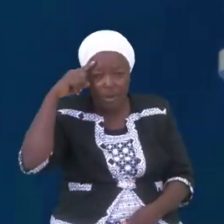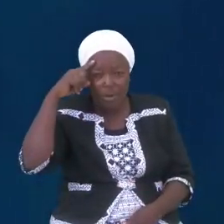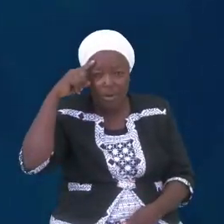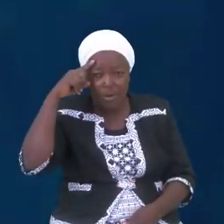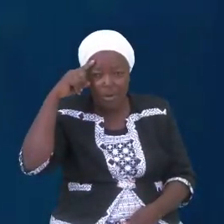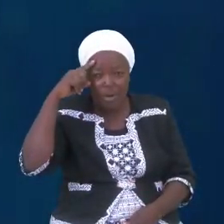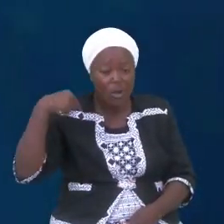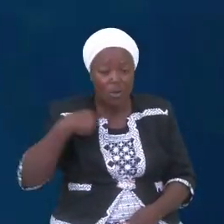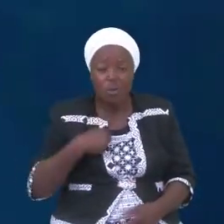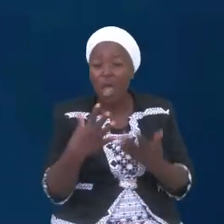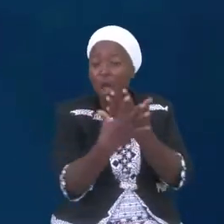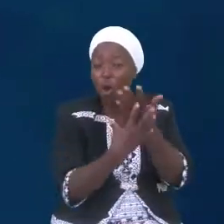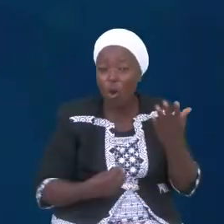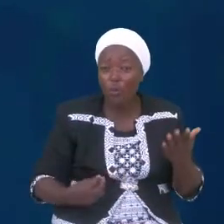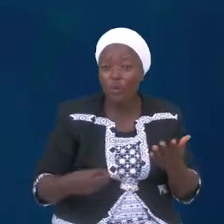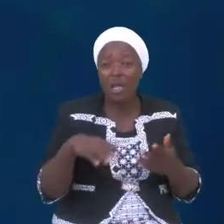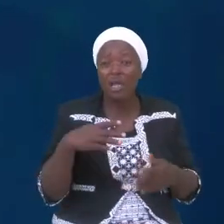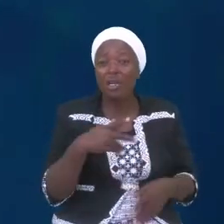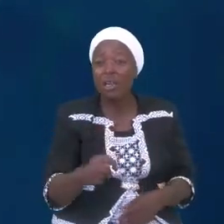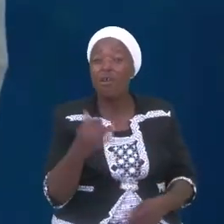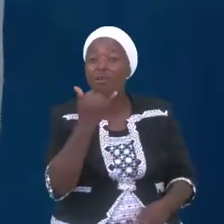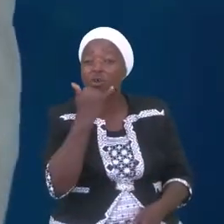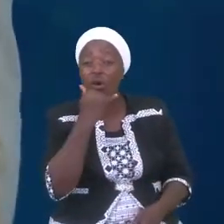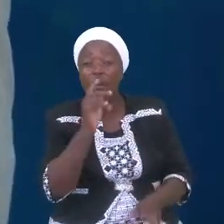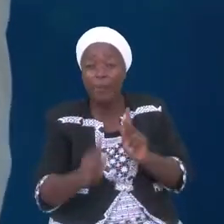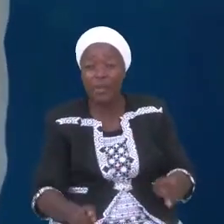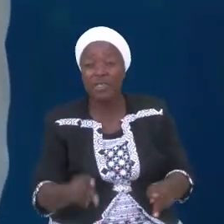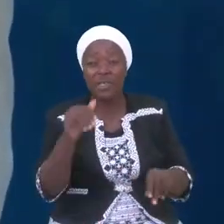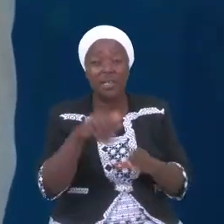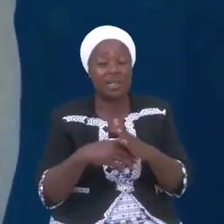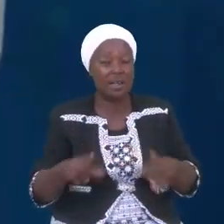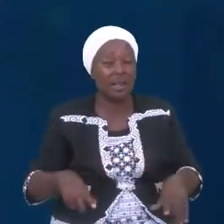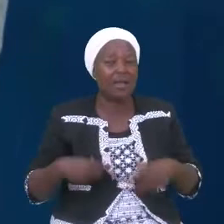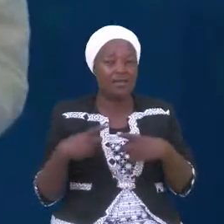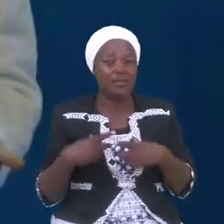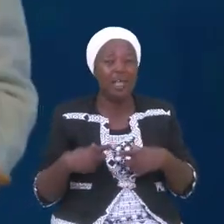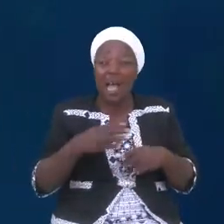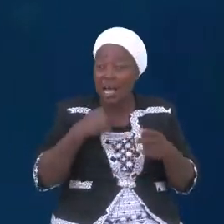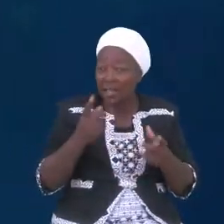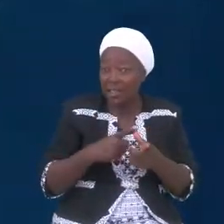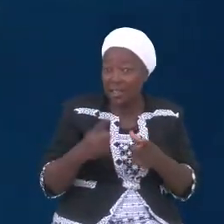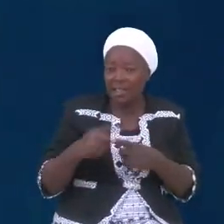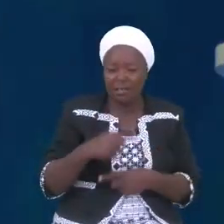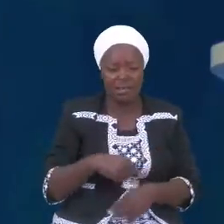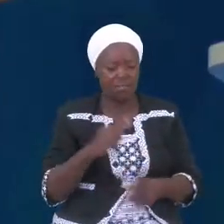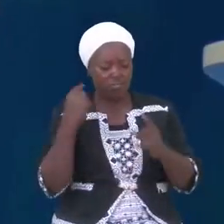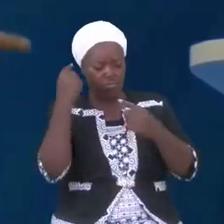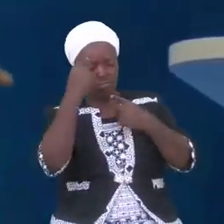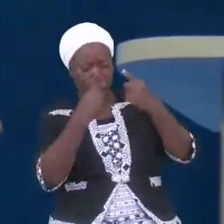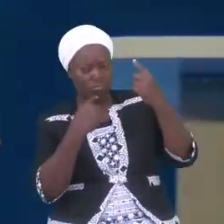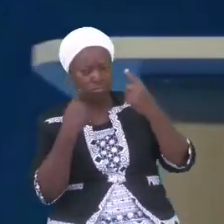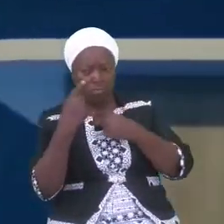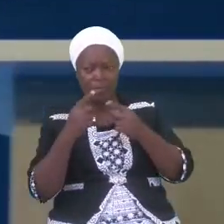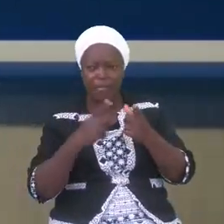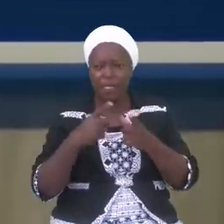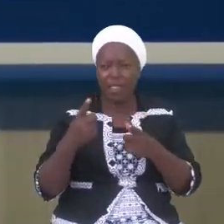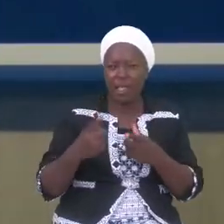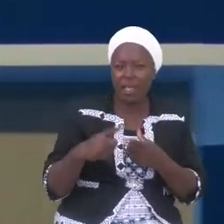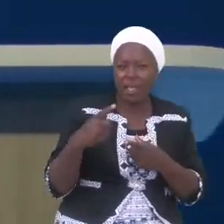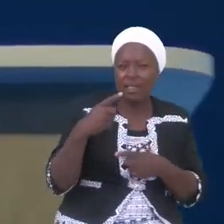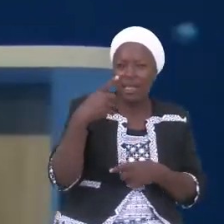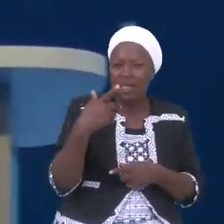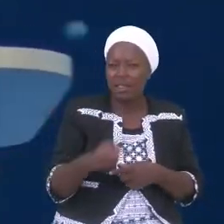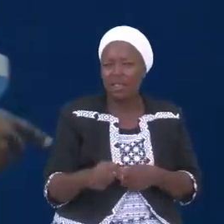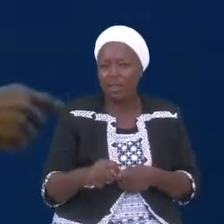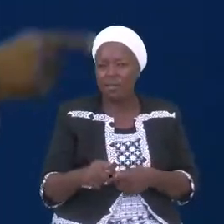we emulate the wrong person in life. And then we're wondering, the mother is asking the daughter,